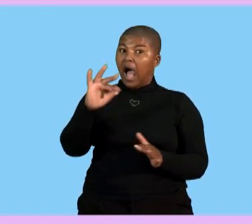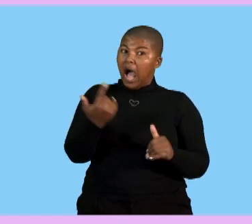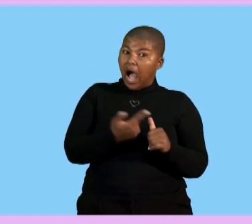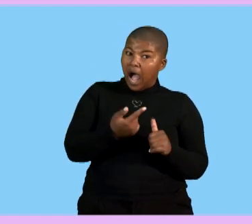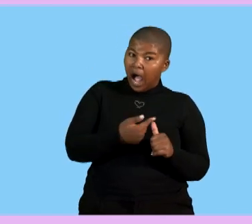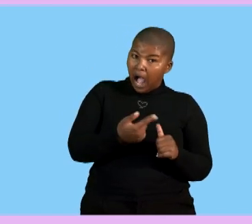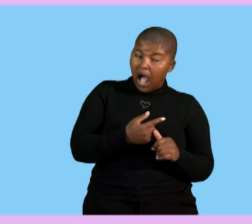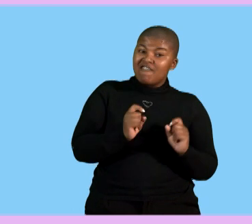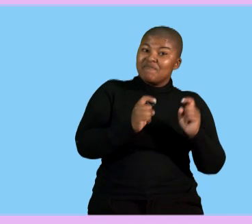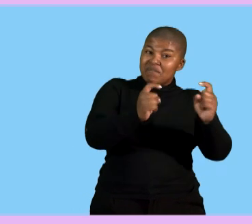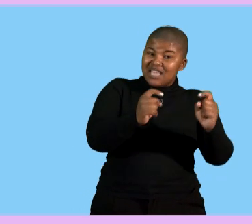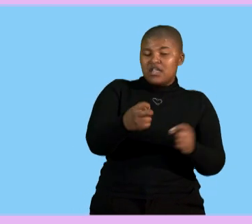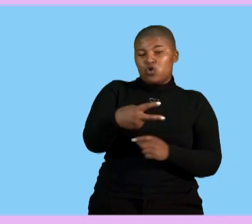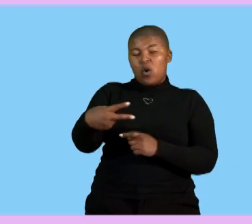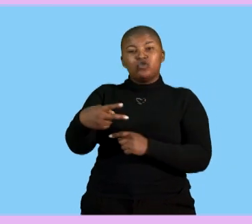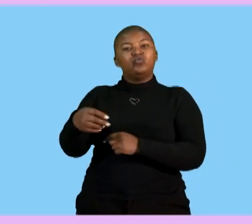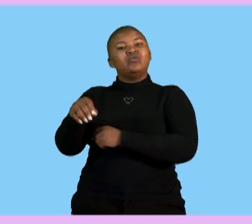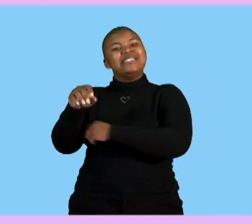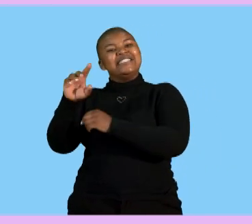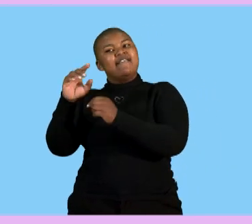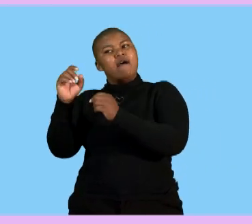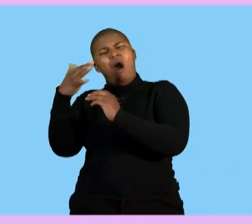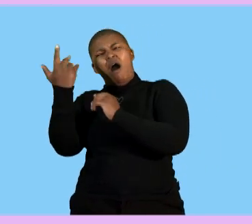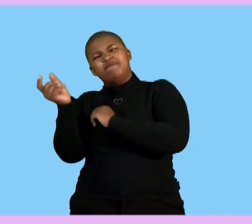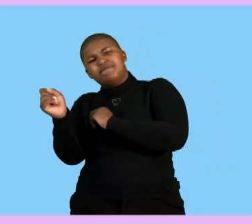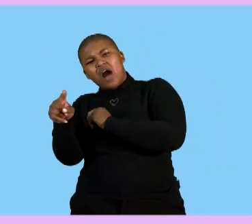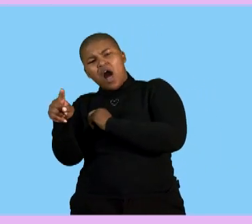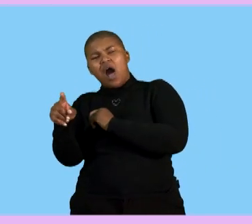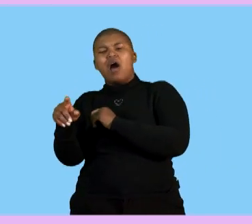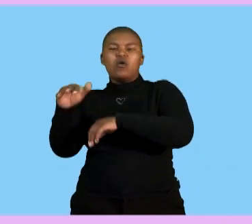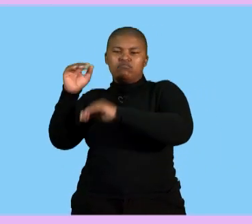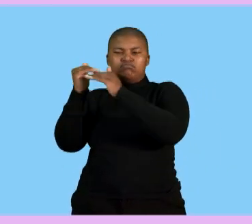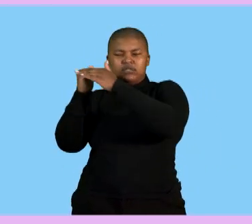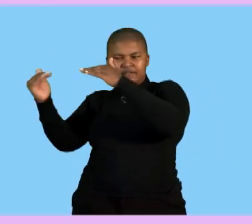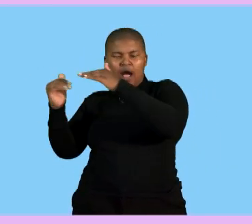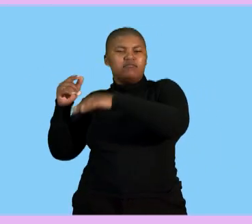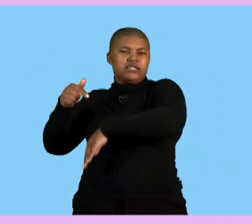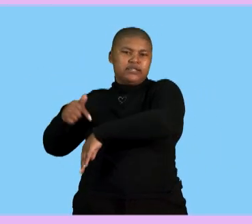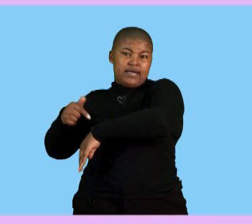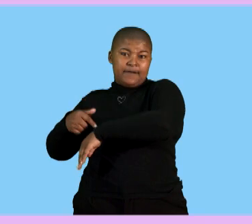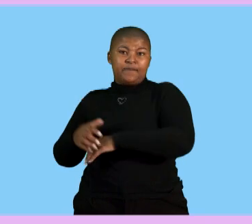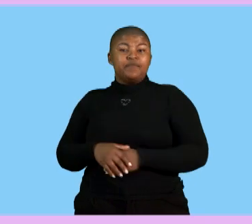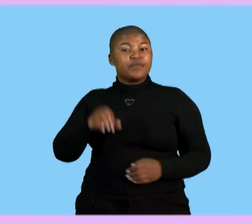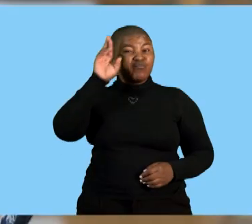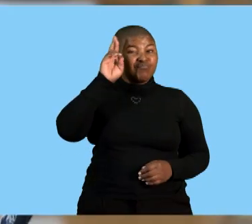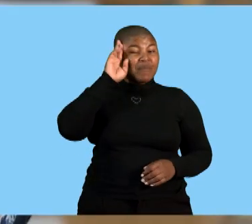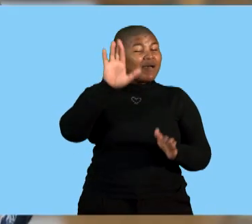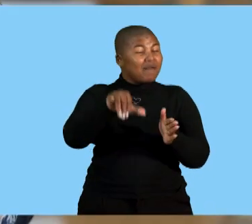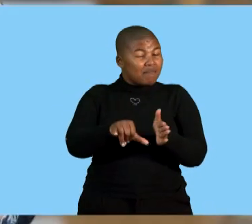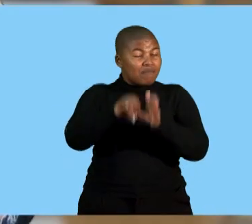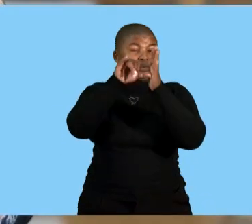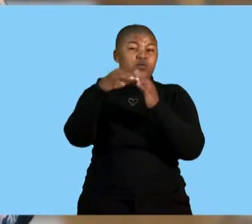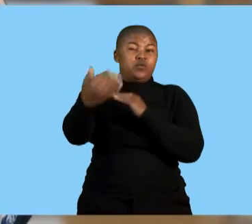formula, speed is distance over time. Now guys, remember, it is very important to check